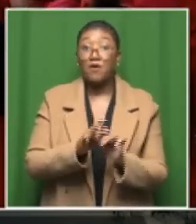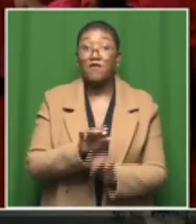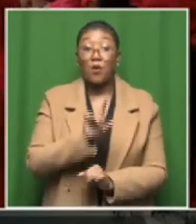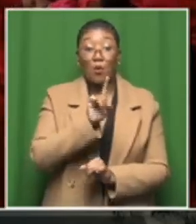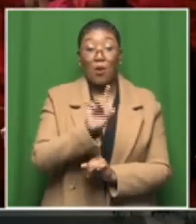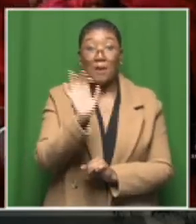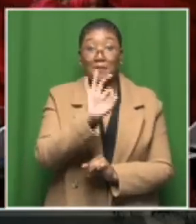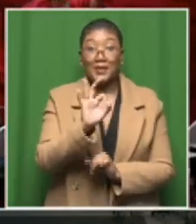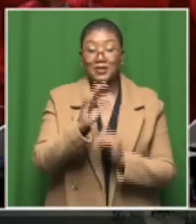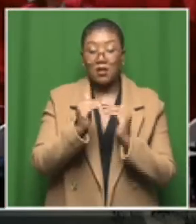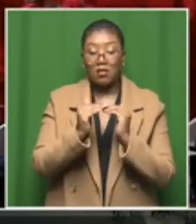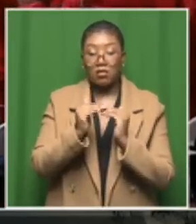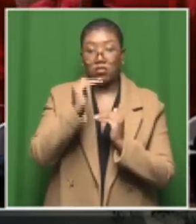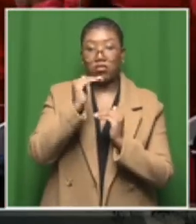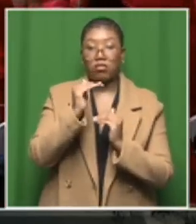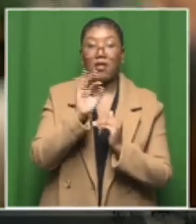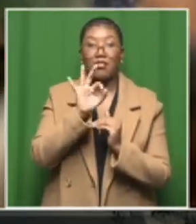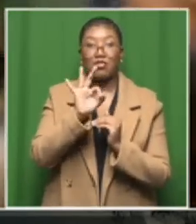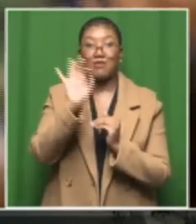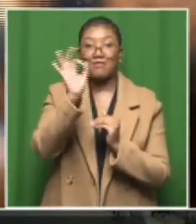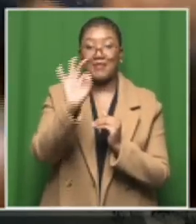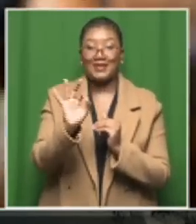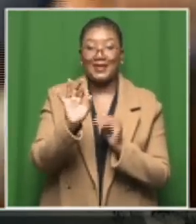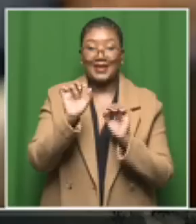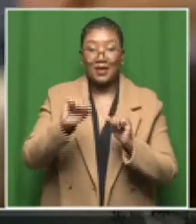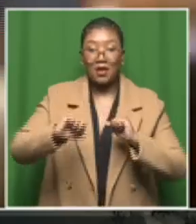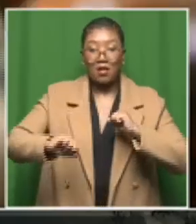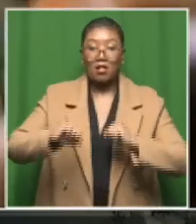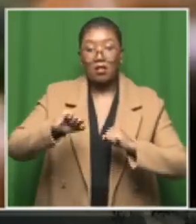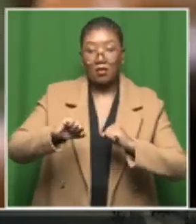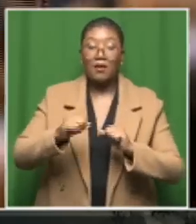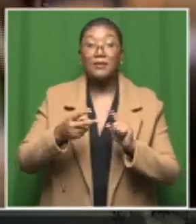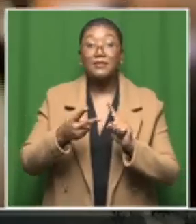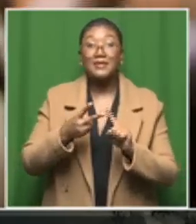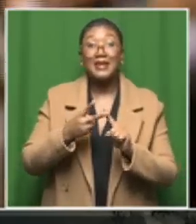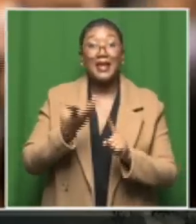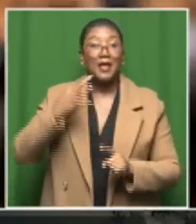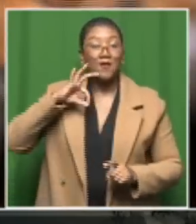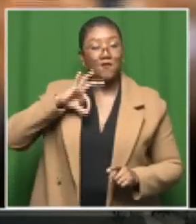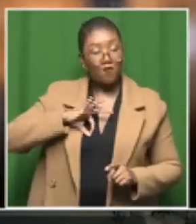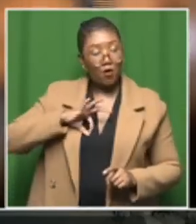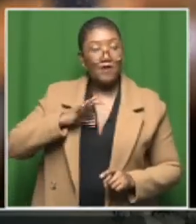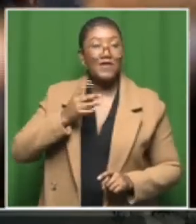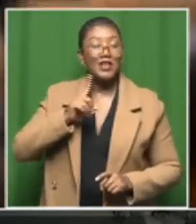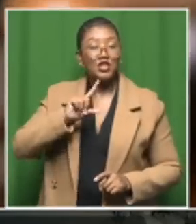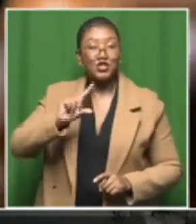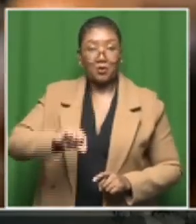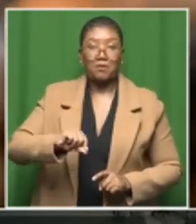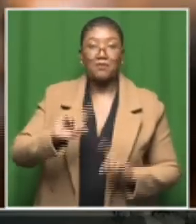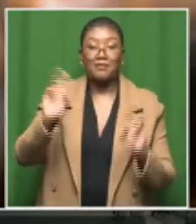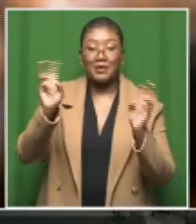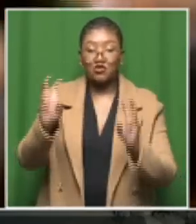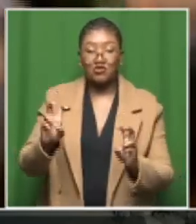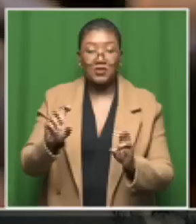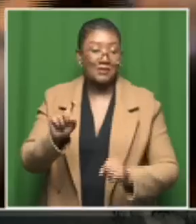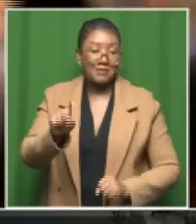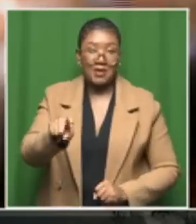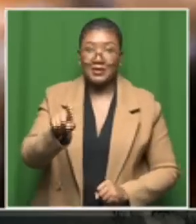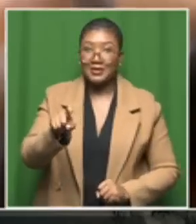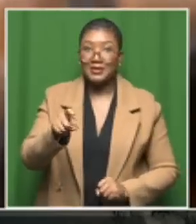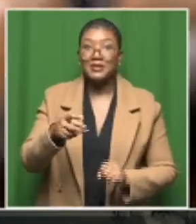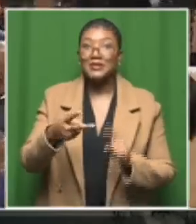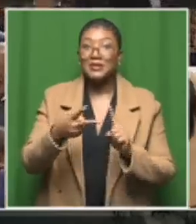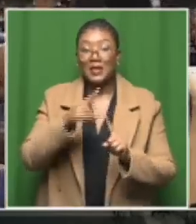to 3%. So that means ensuring we have reliable and affordable electricity, making sure transit is fully operational because that unlocks